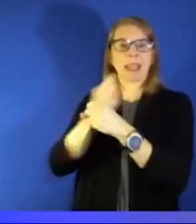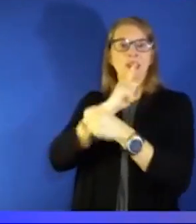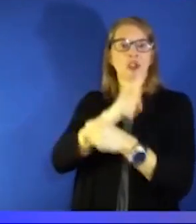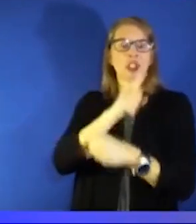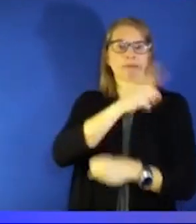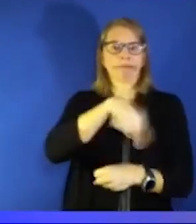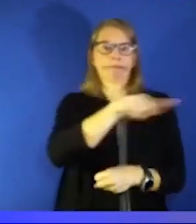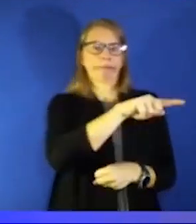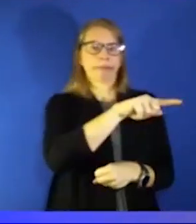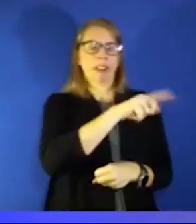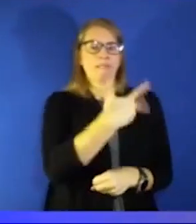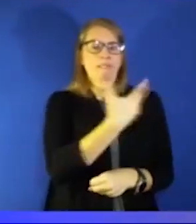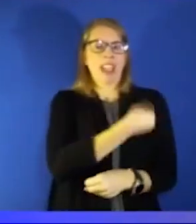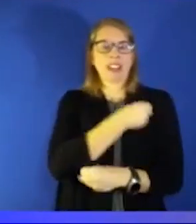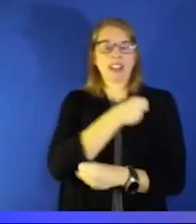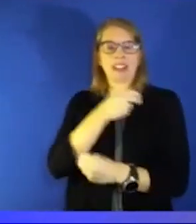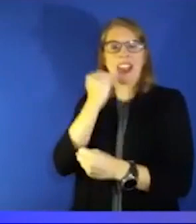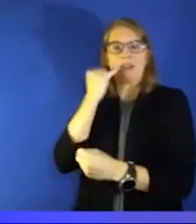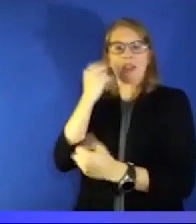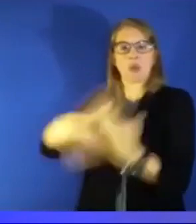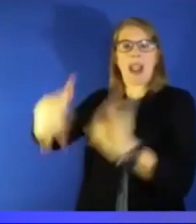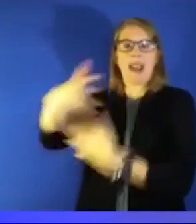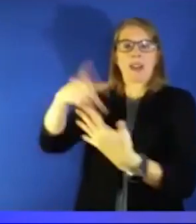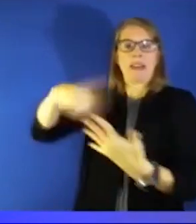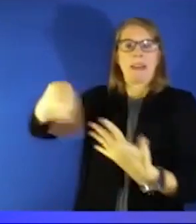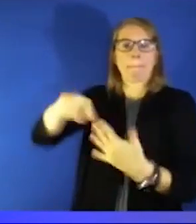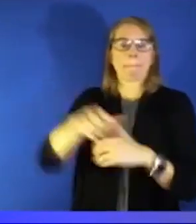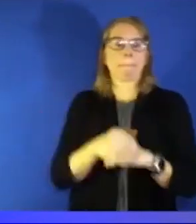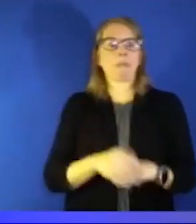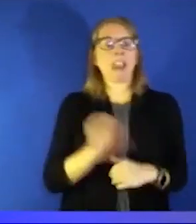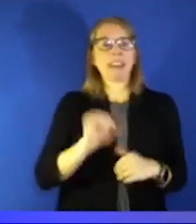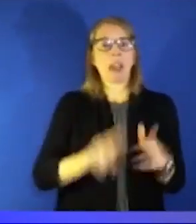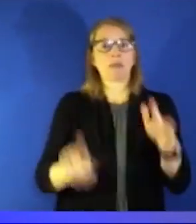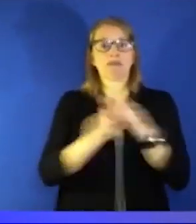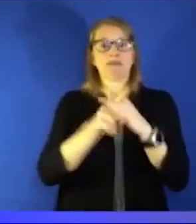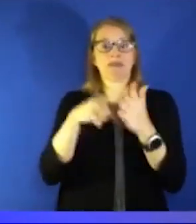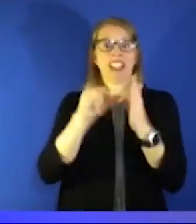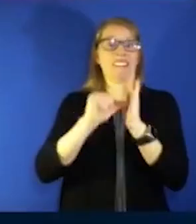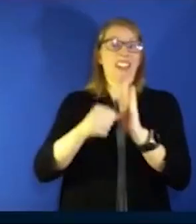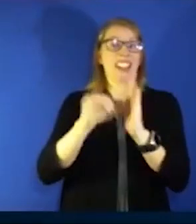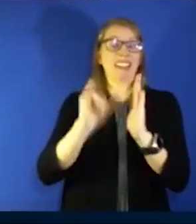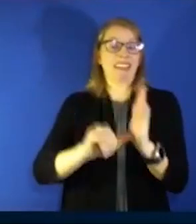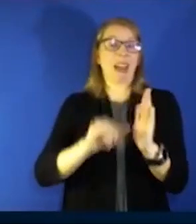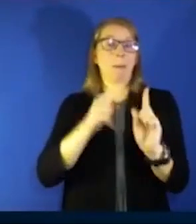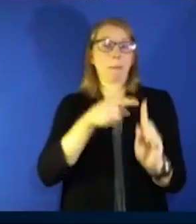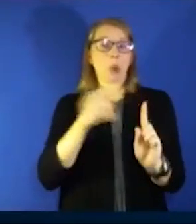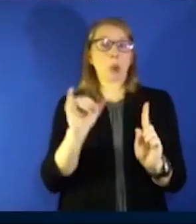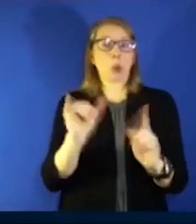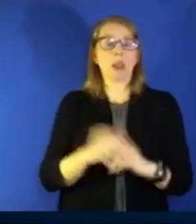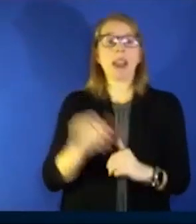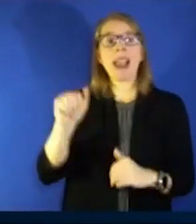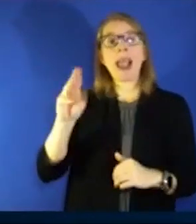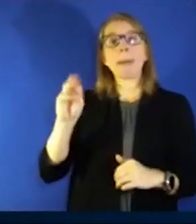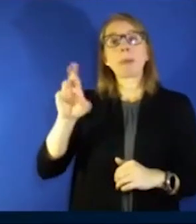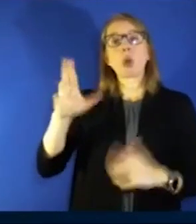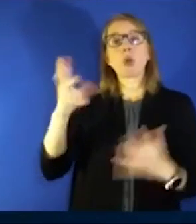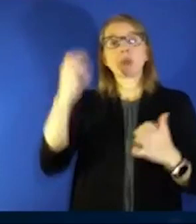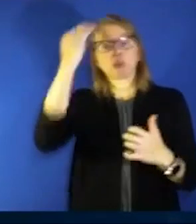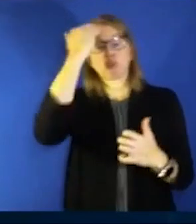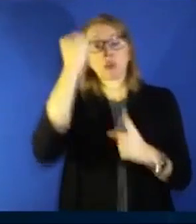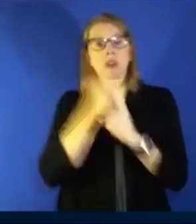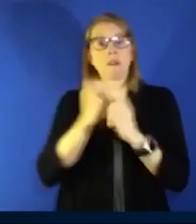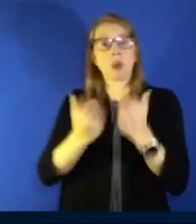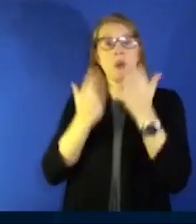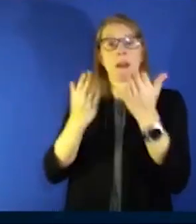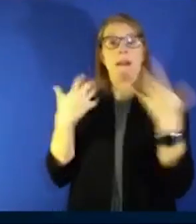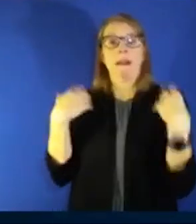vaccinated around them. And that came up and was emphasized as well. Amber wants to know, would you recommend a healthcare worker with